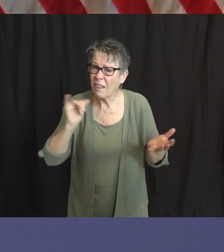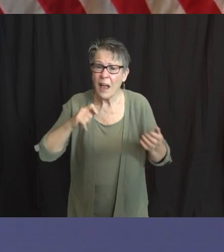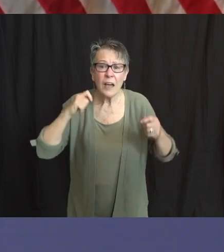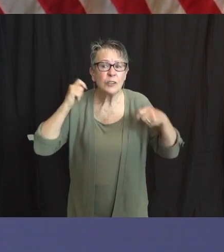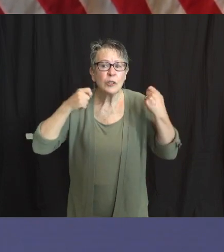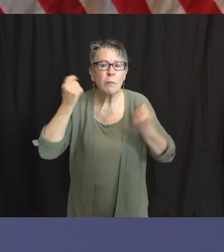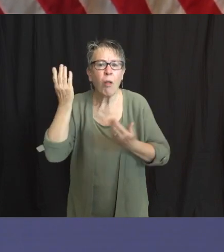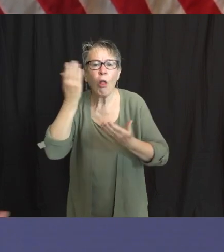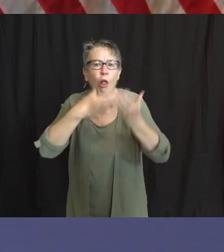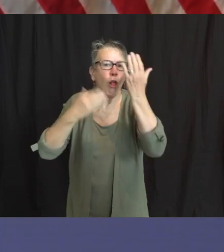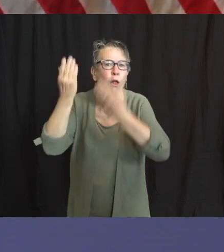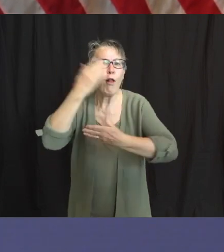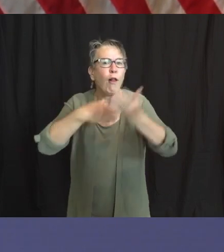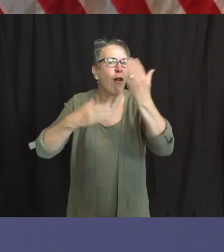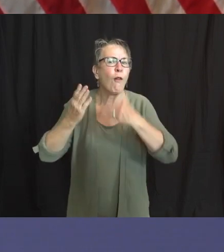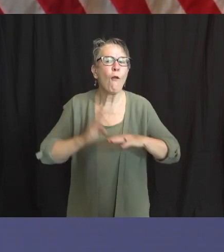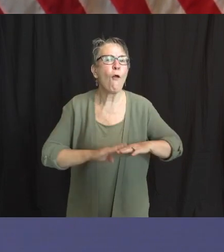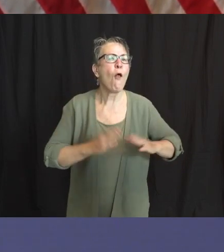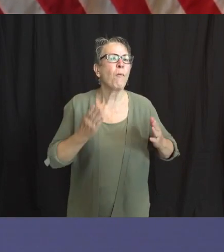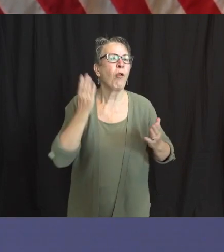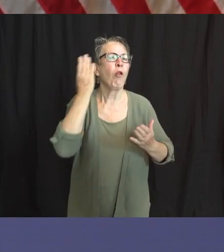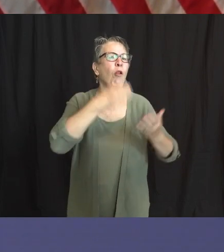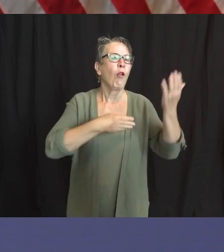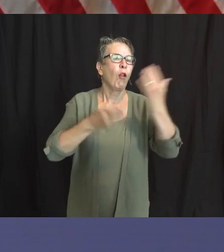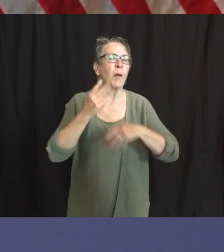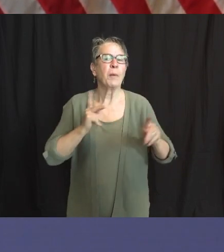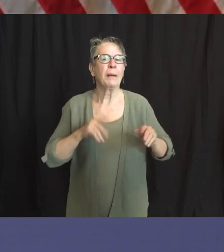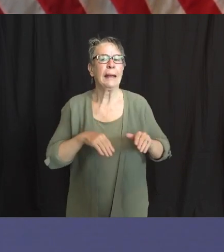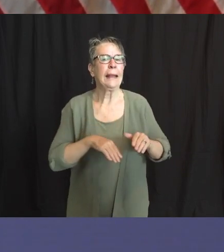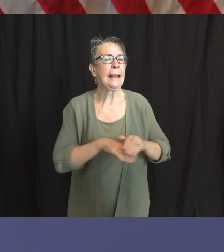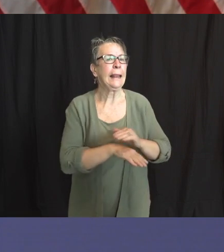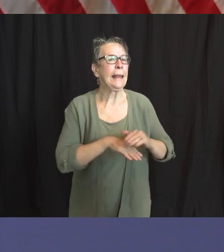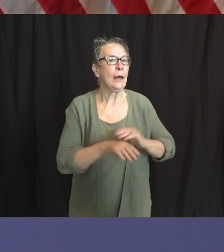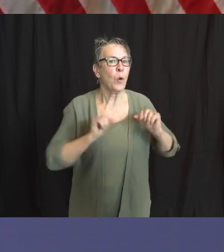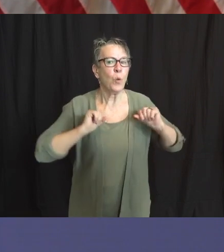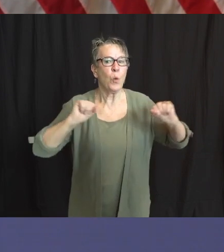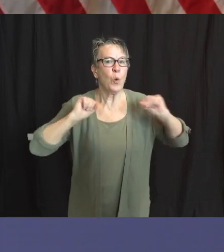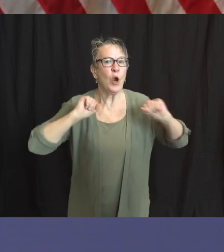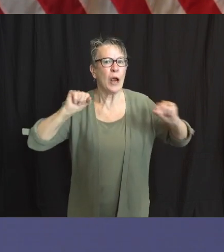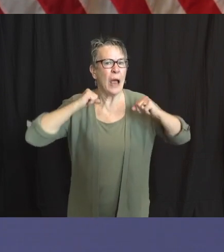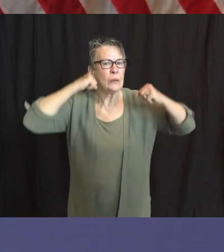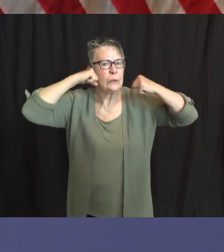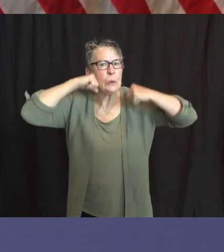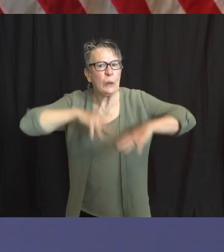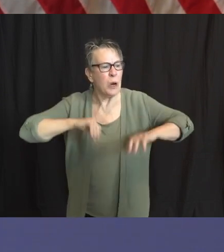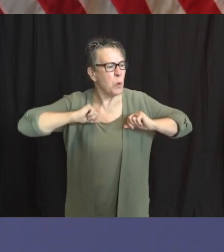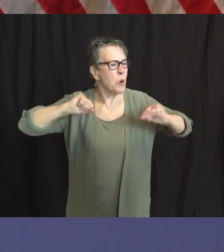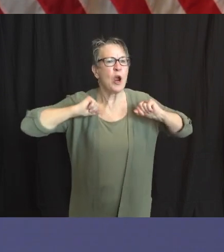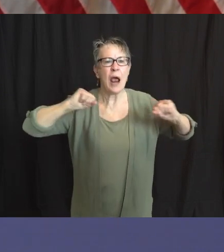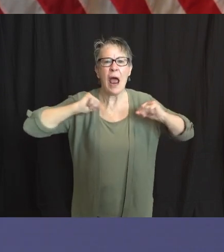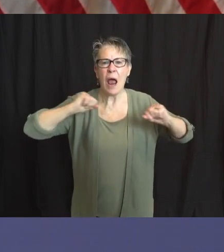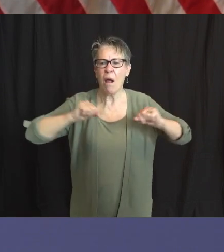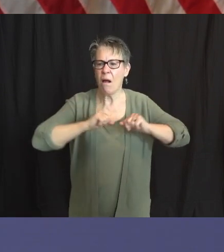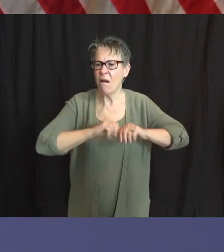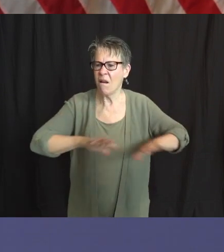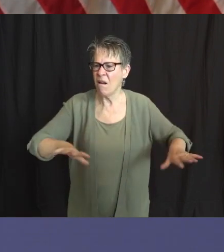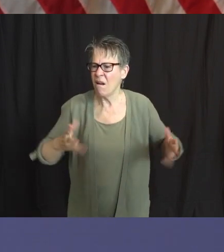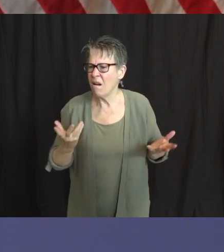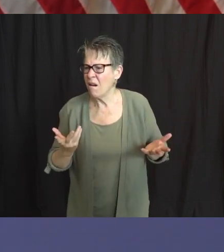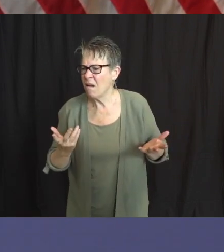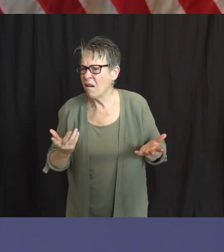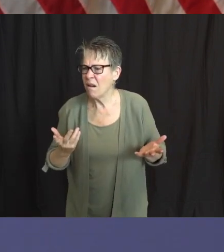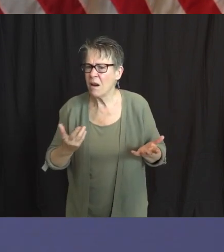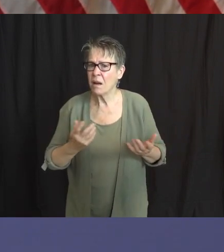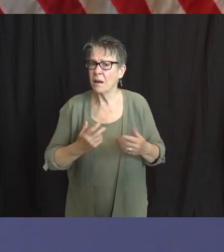out, we heard. I mean, wouldn't you want to stop that? Or they've been warned once, will that mean if they go back to the gym tomorrow, do they